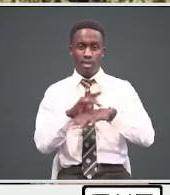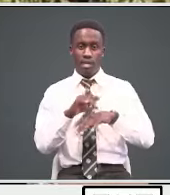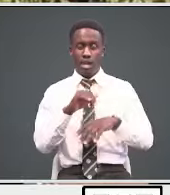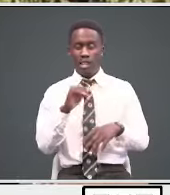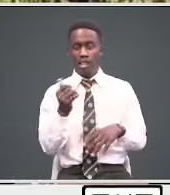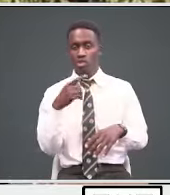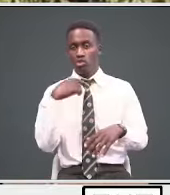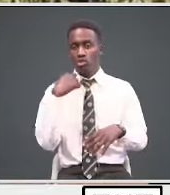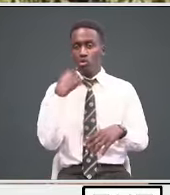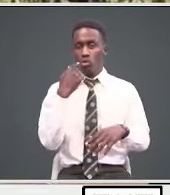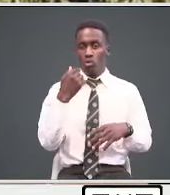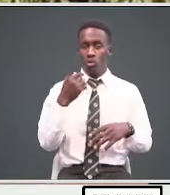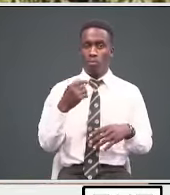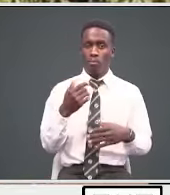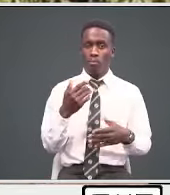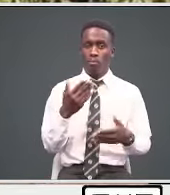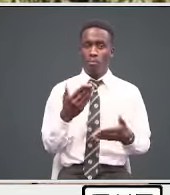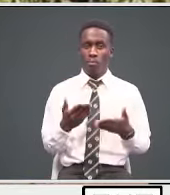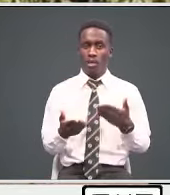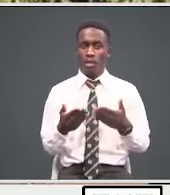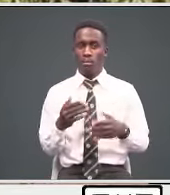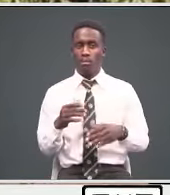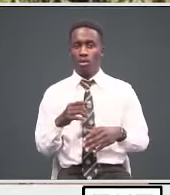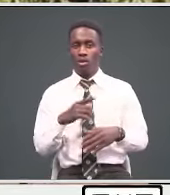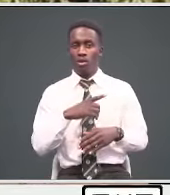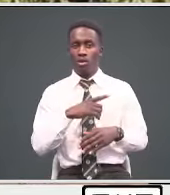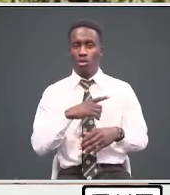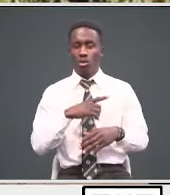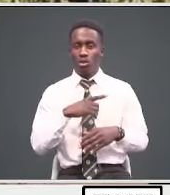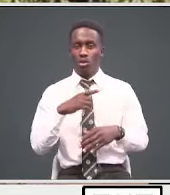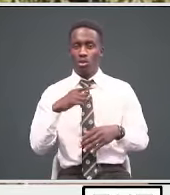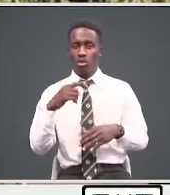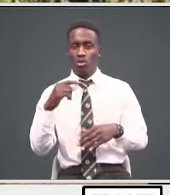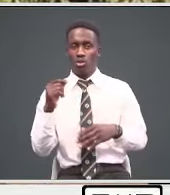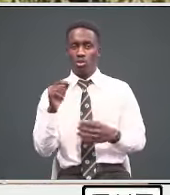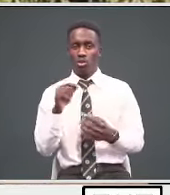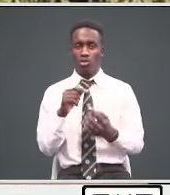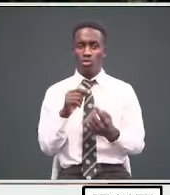could be smiling all the way to the bank after collapsing another bank.